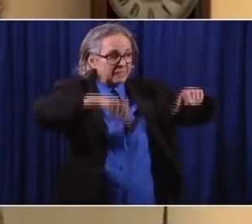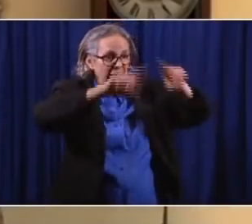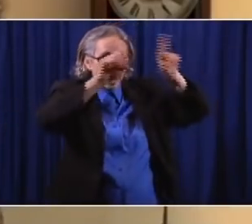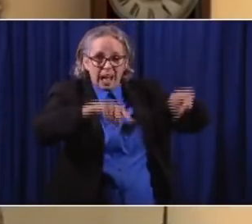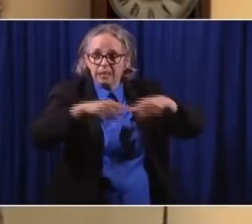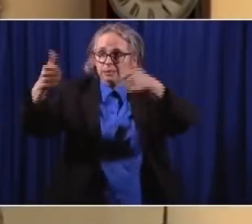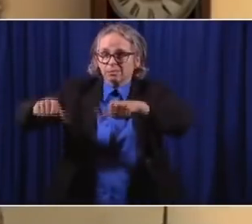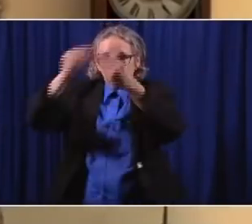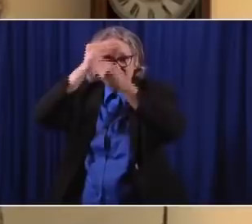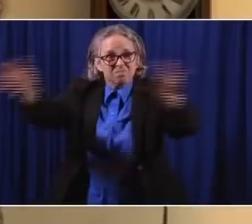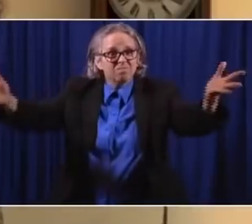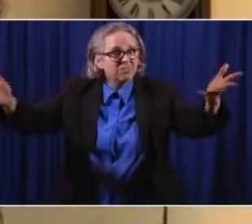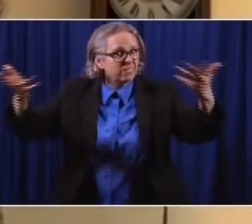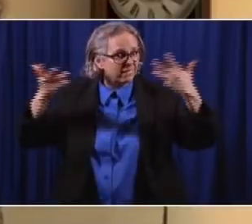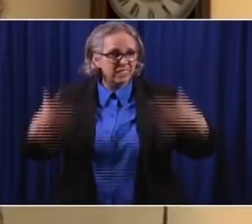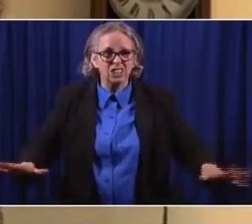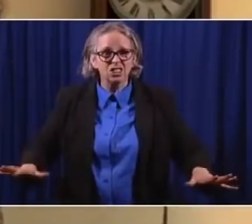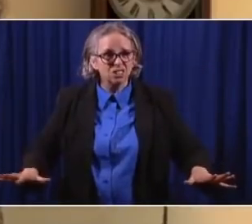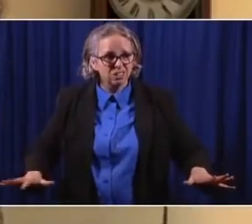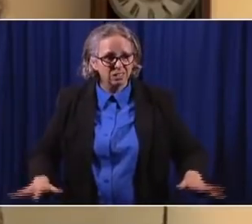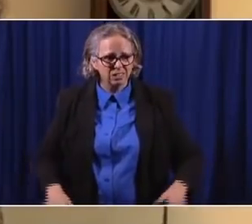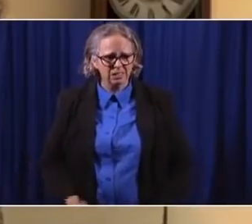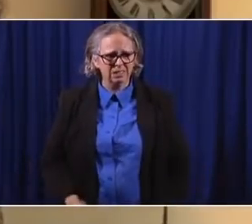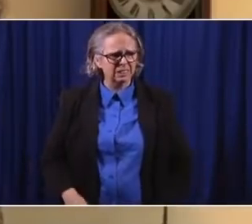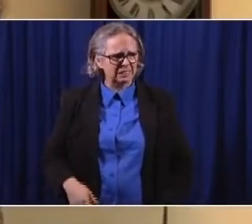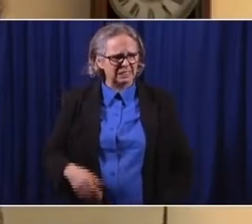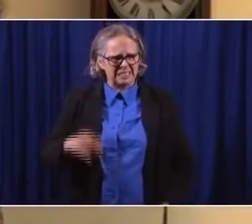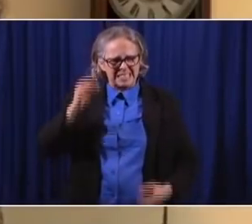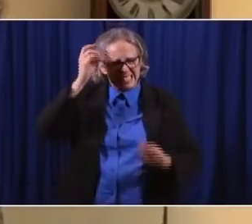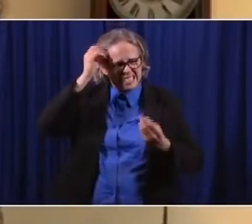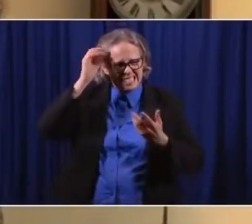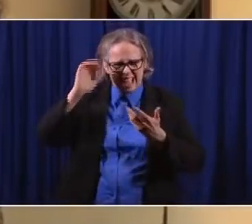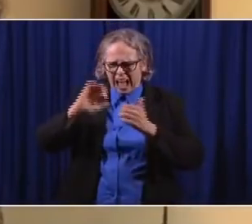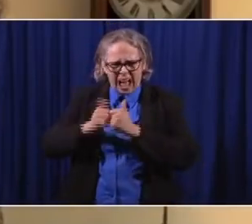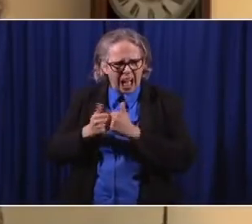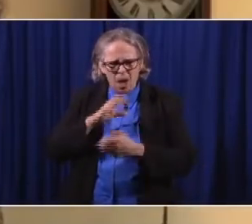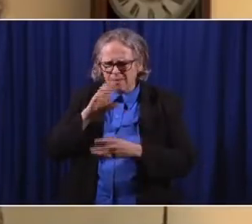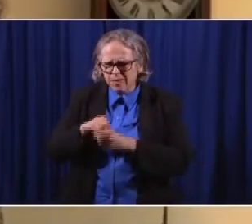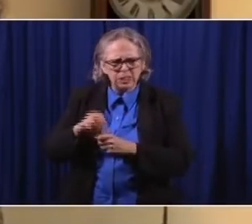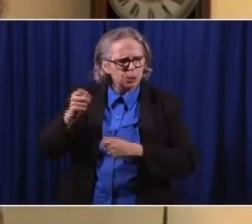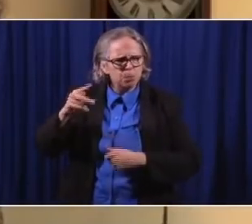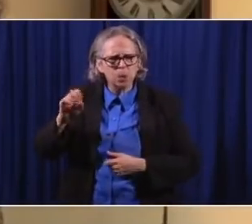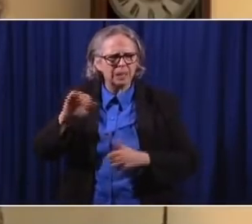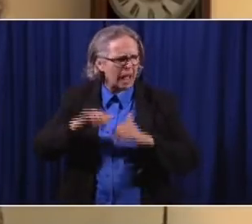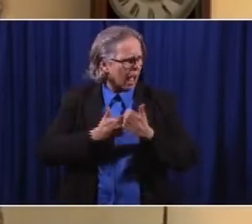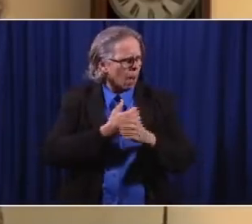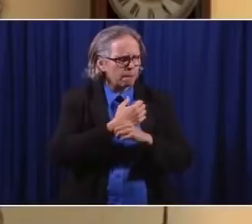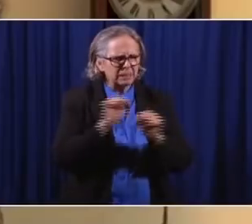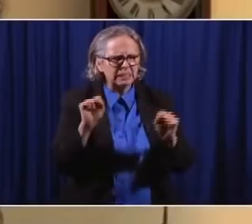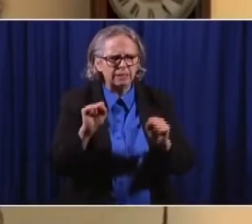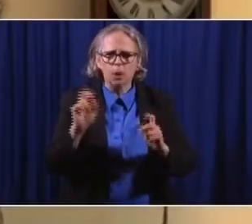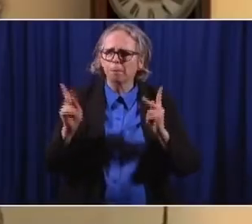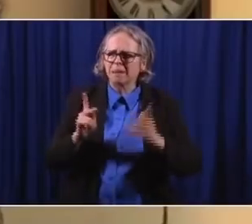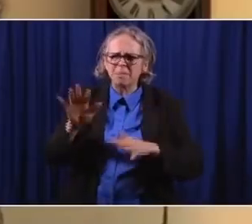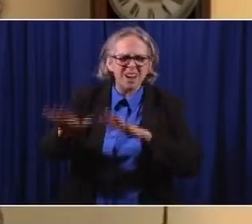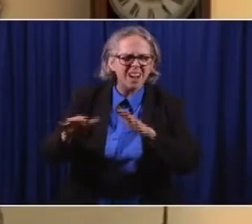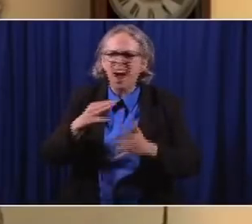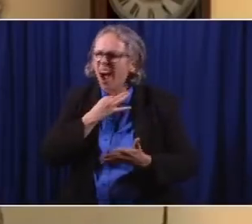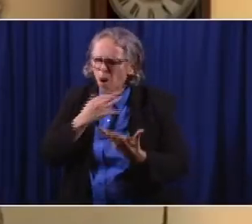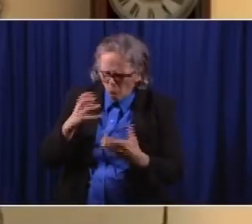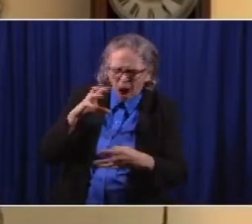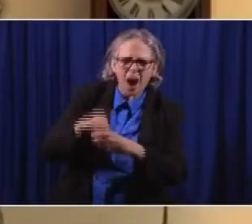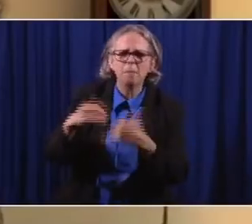safe? And we came up with what we were hearing from people is we want our kids to play. We want our kids to play. I get